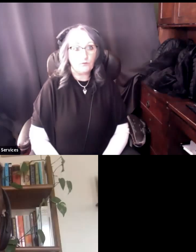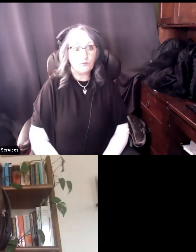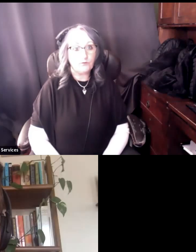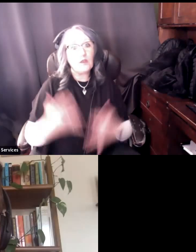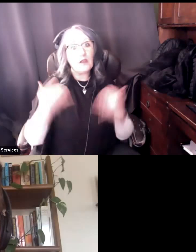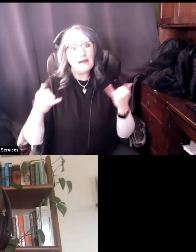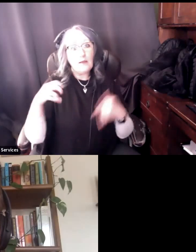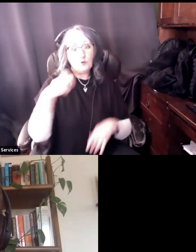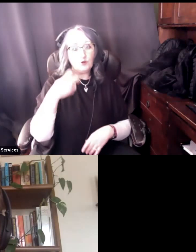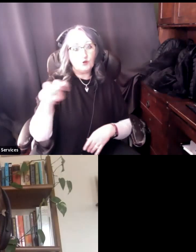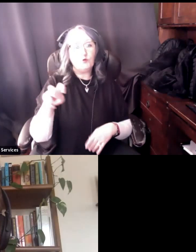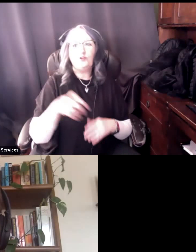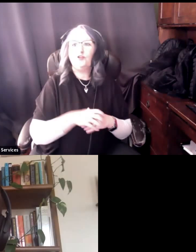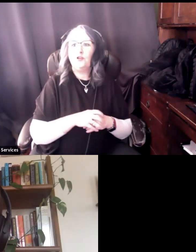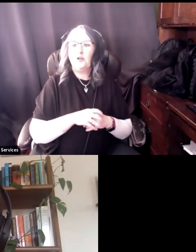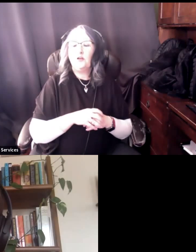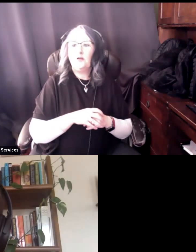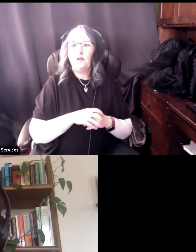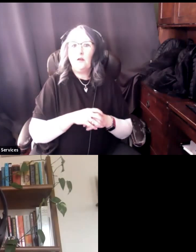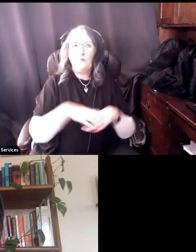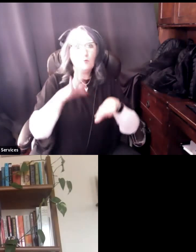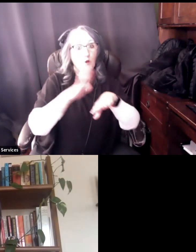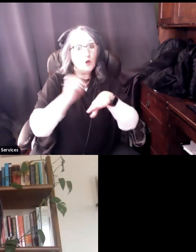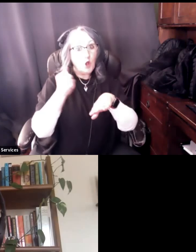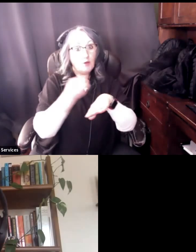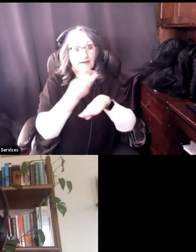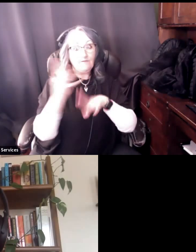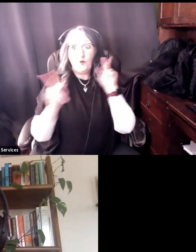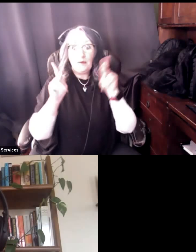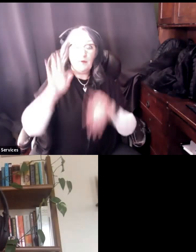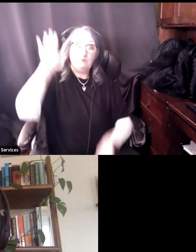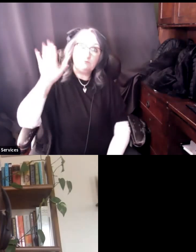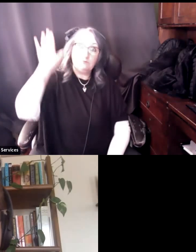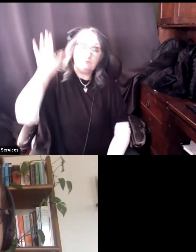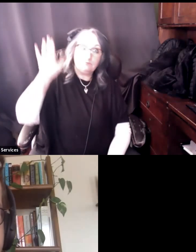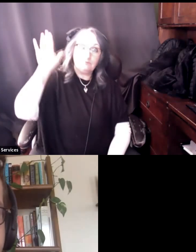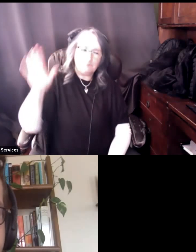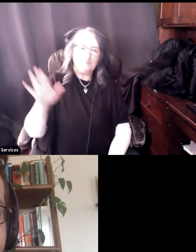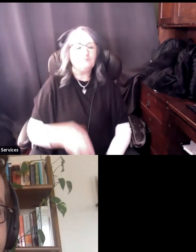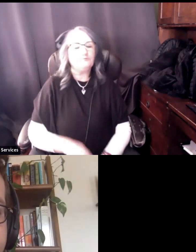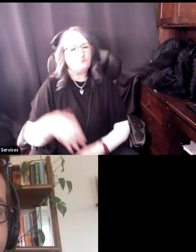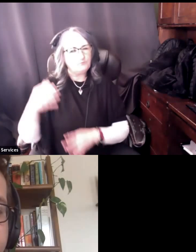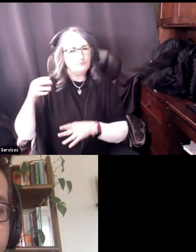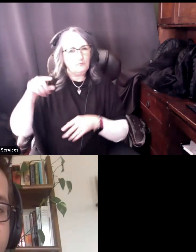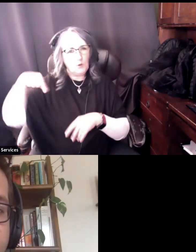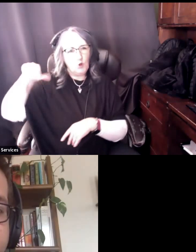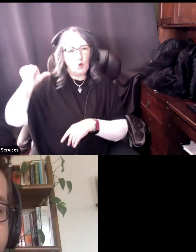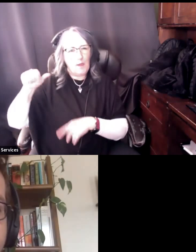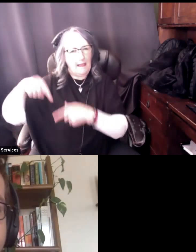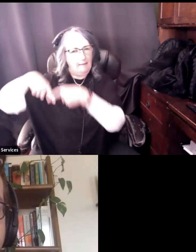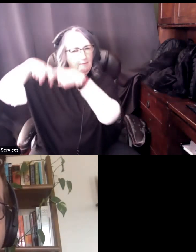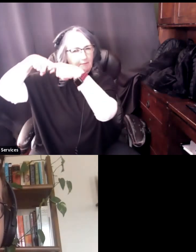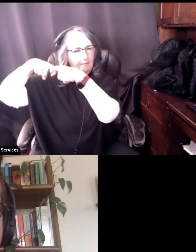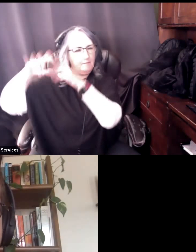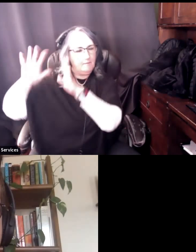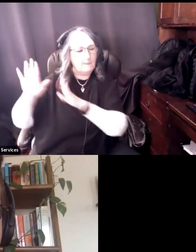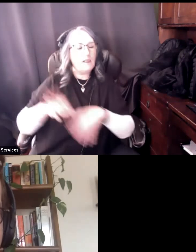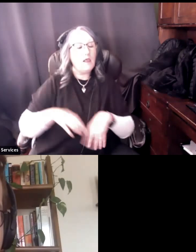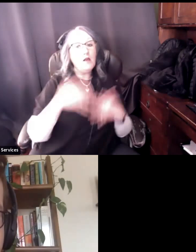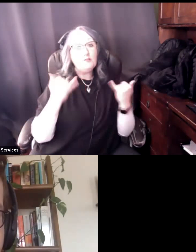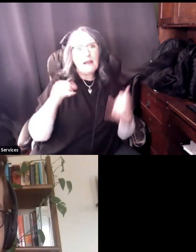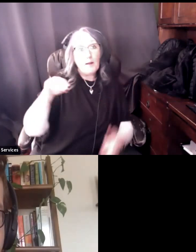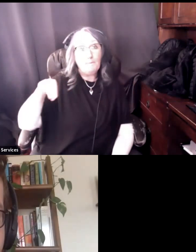to take a break from the Q&A and call on some participants who have had their hands up for a while. First, we have a question from Margot Shaw. So Margot,